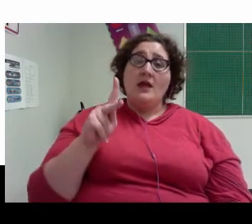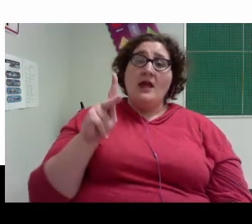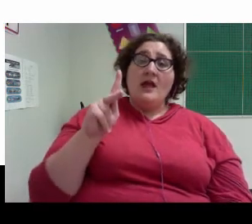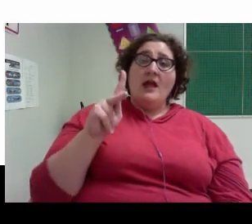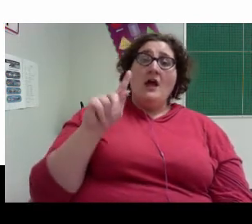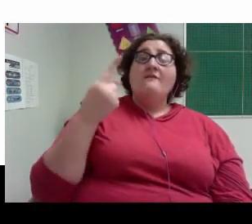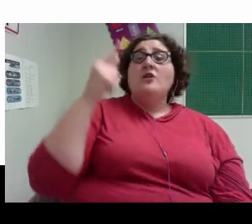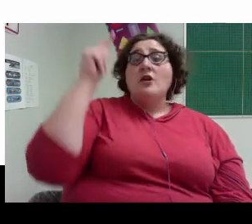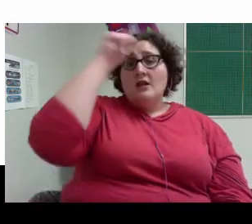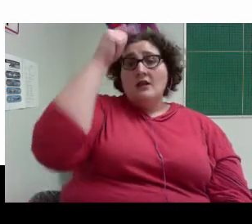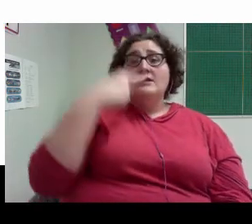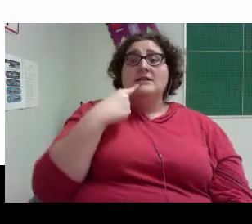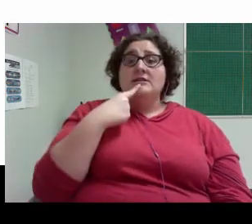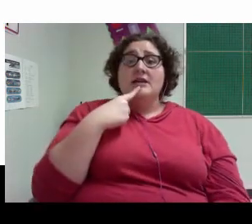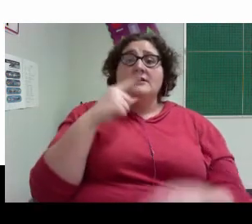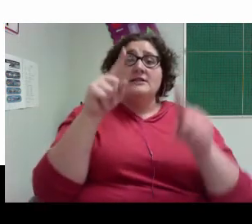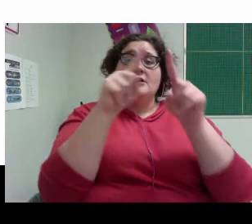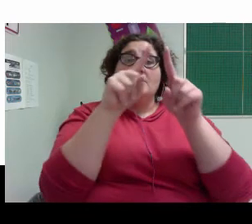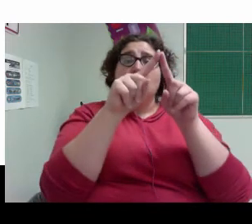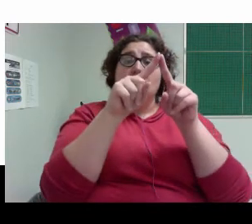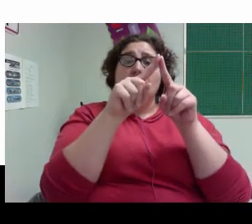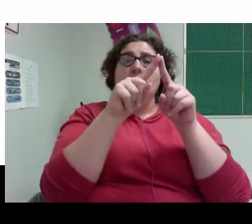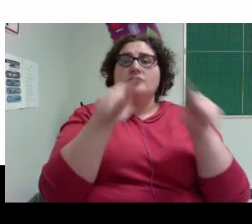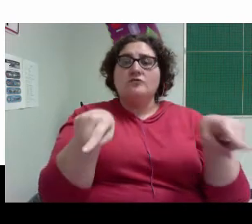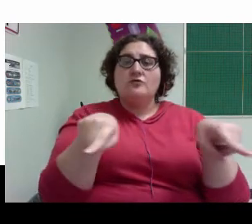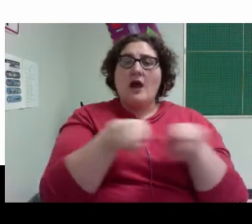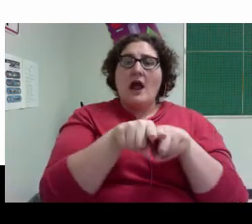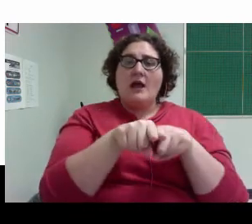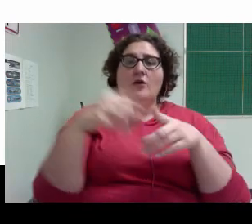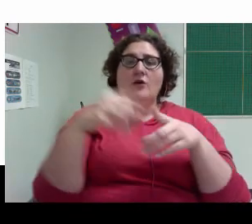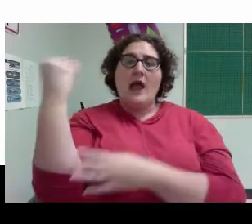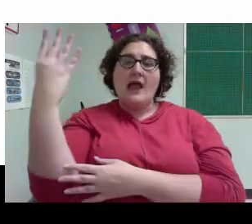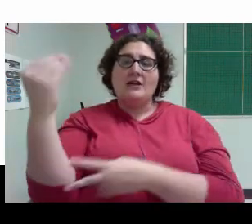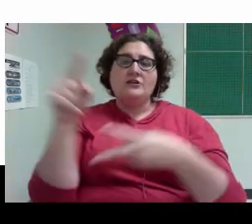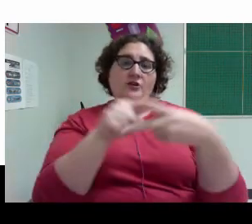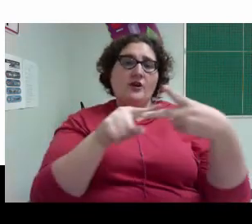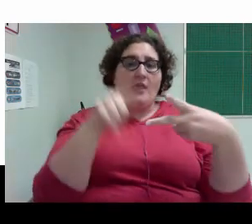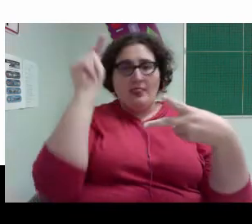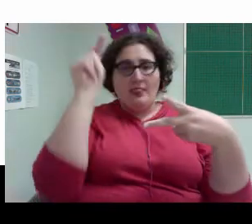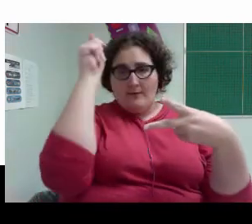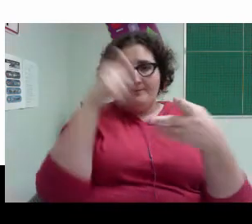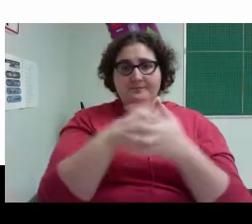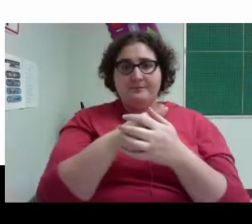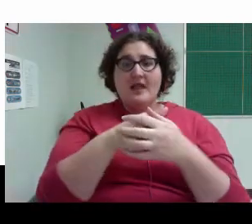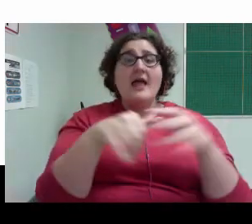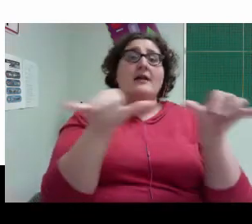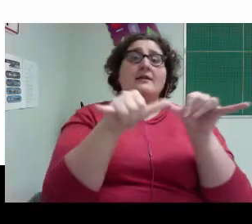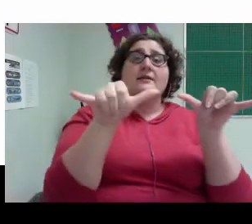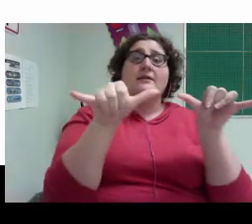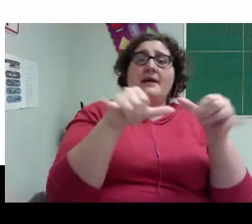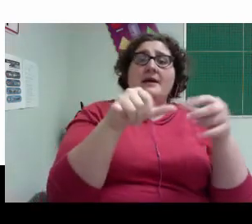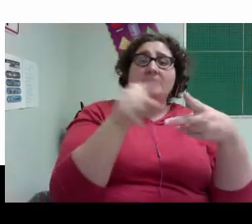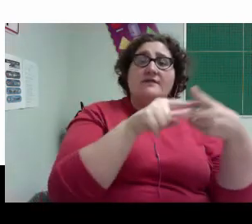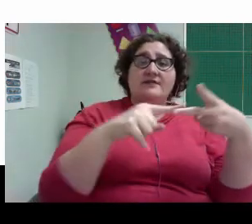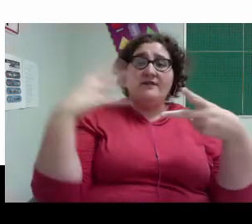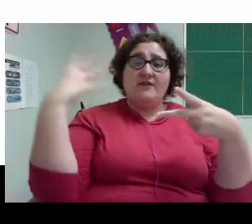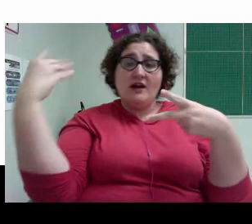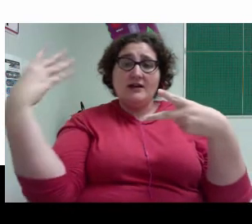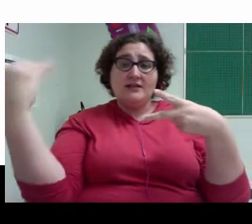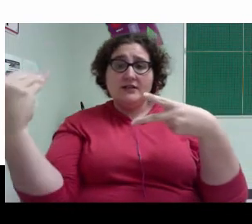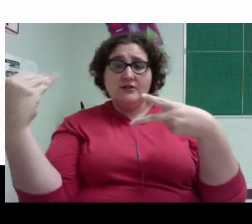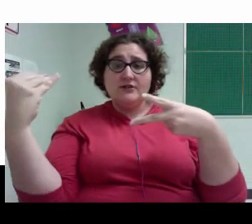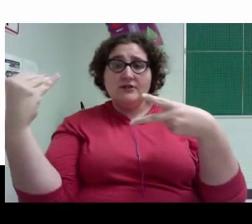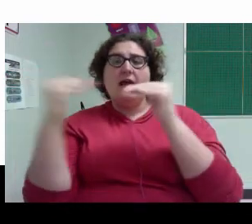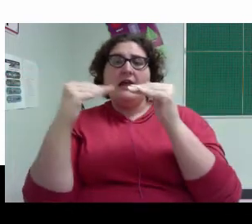Okay, our first theorem says that, the triangle exterior angle theorem says the measure of each exterior angle of